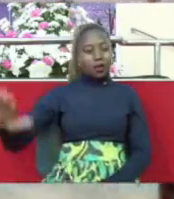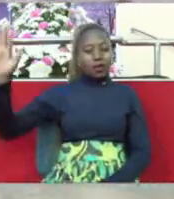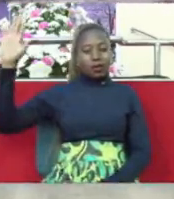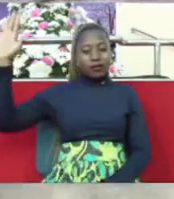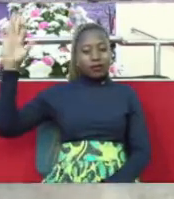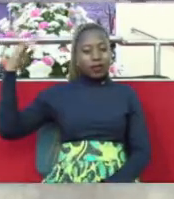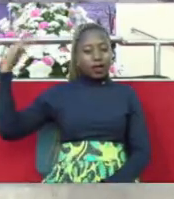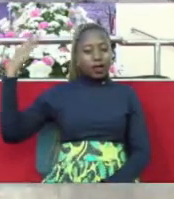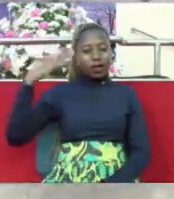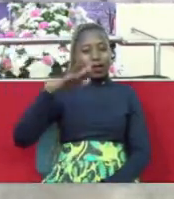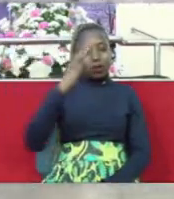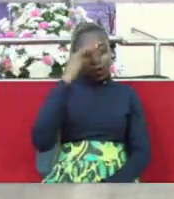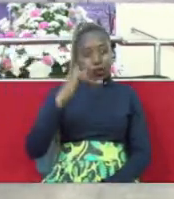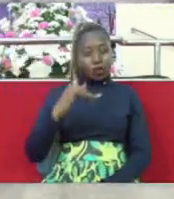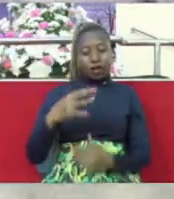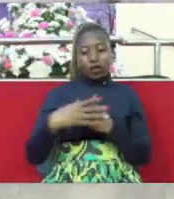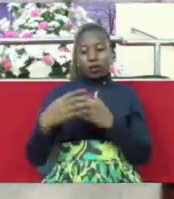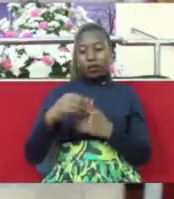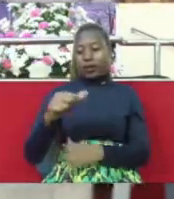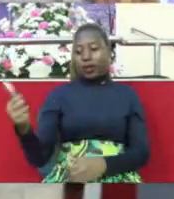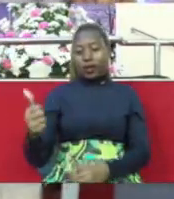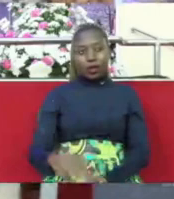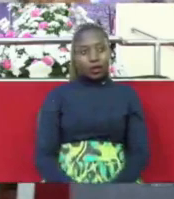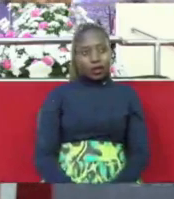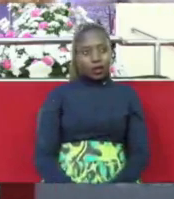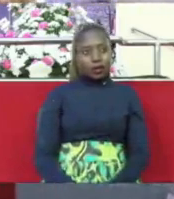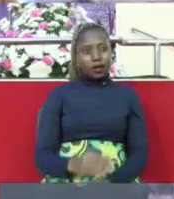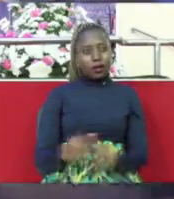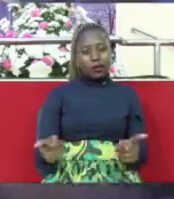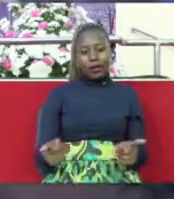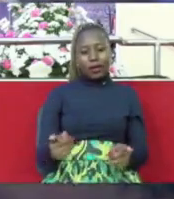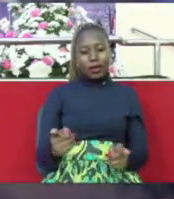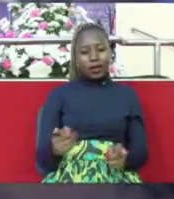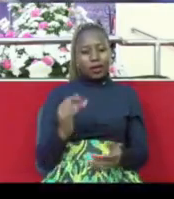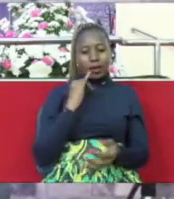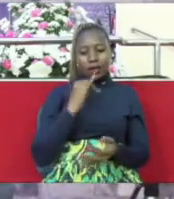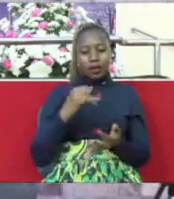lifting. Tunainua mikono kwa sababu wengine wanainua. But is he really there? Lakini je, yuko?